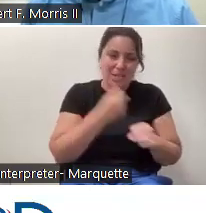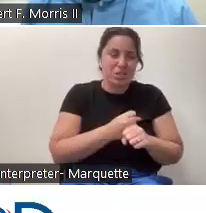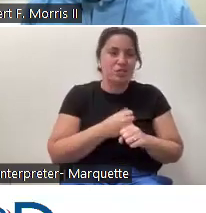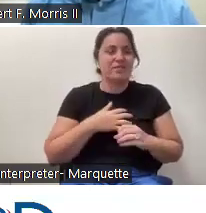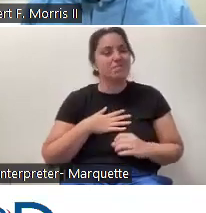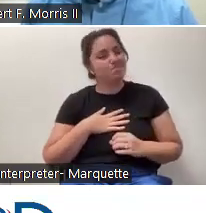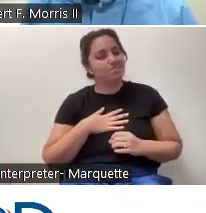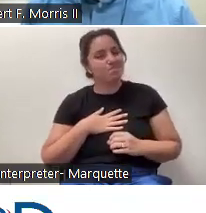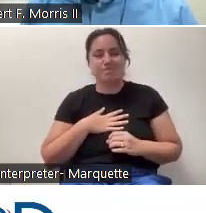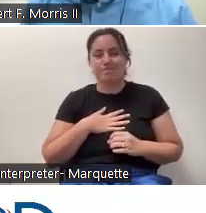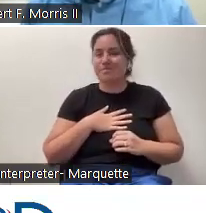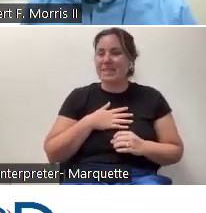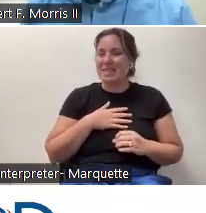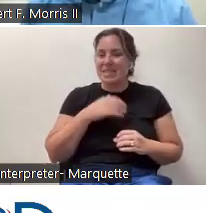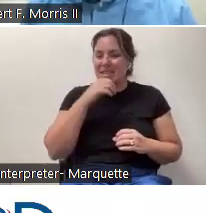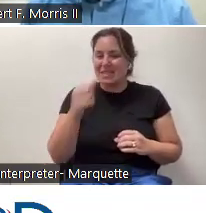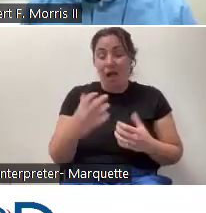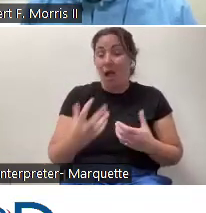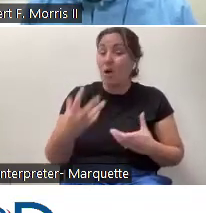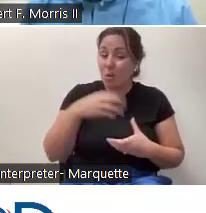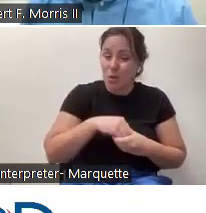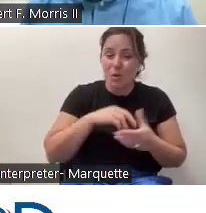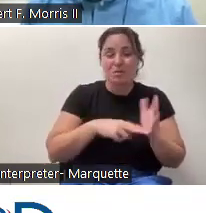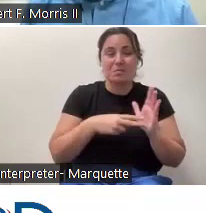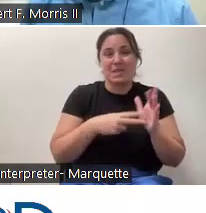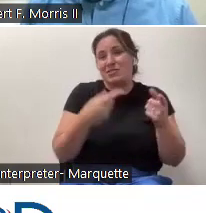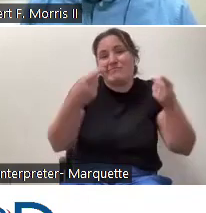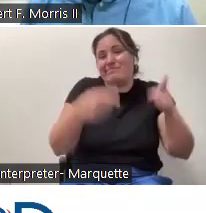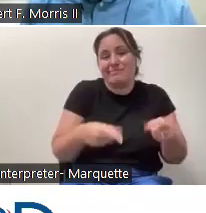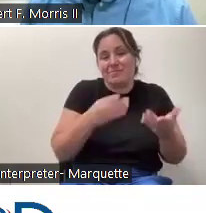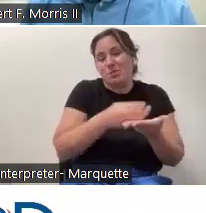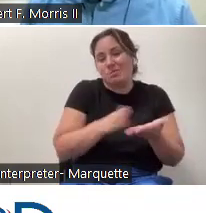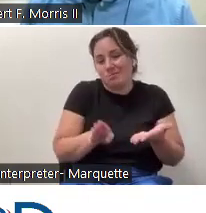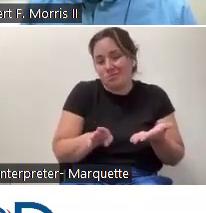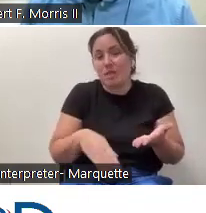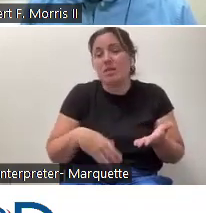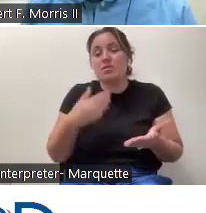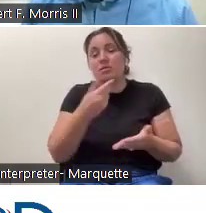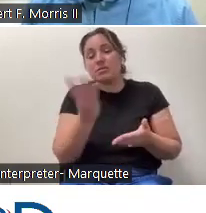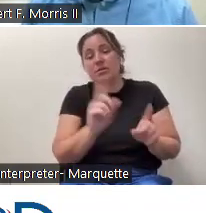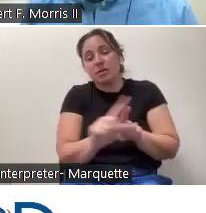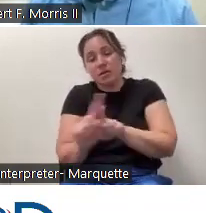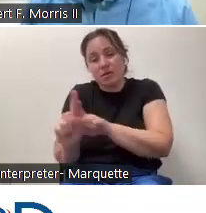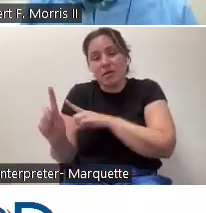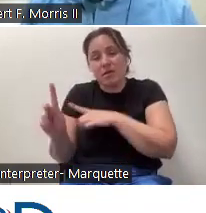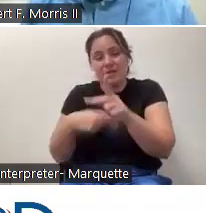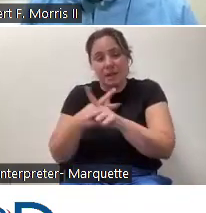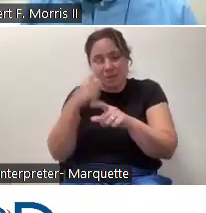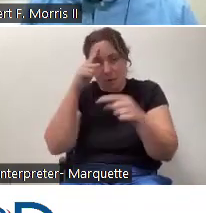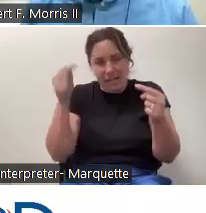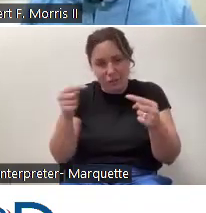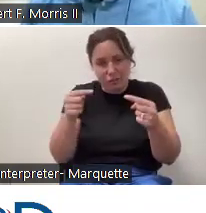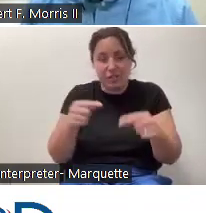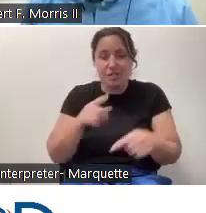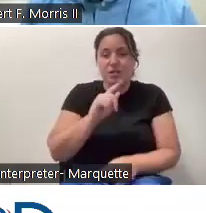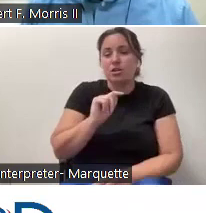if it's not inclusive, it's exclusive by default. So there are several types of brain injuries. Traumatic,